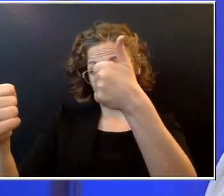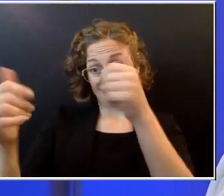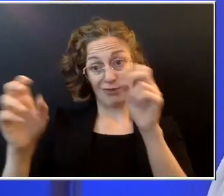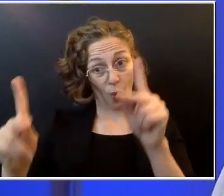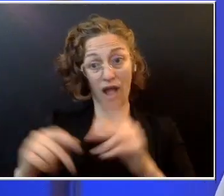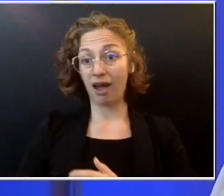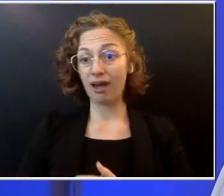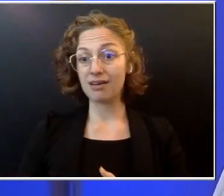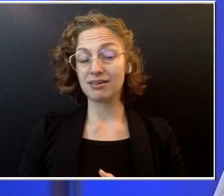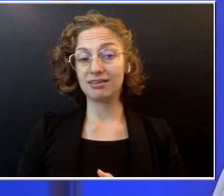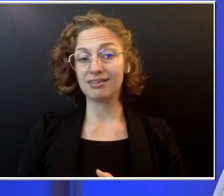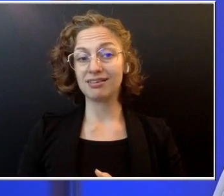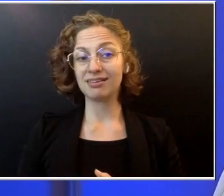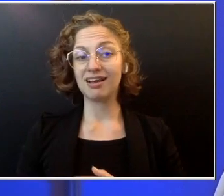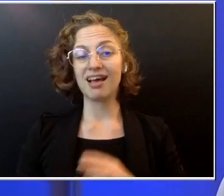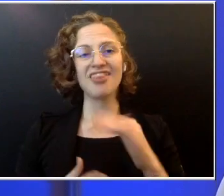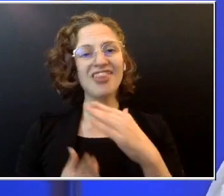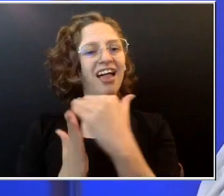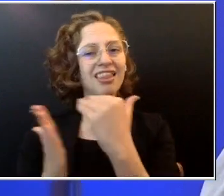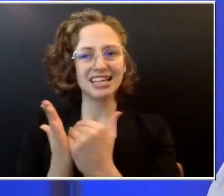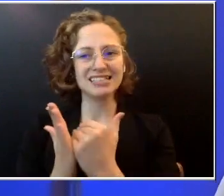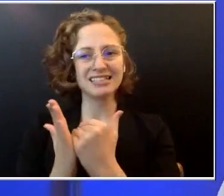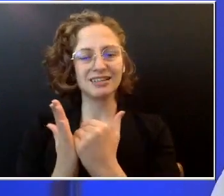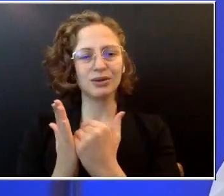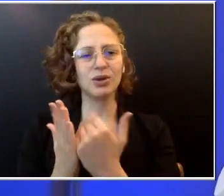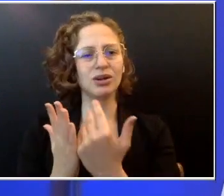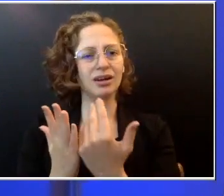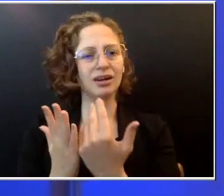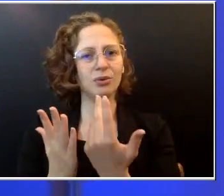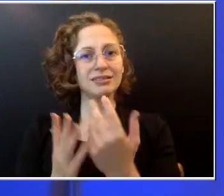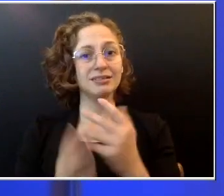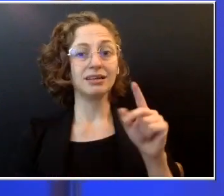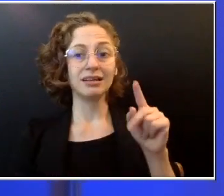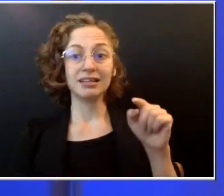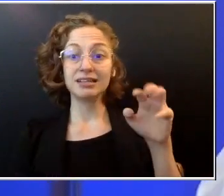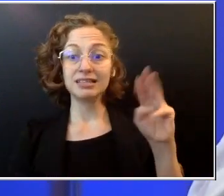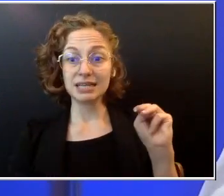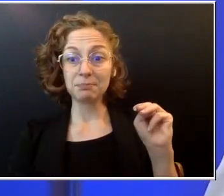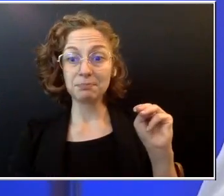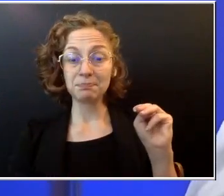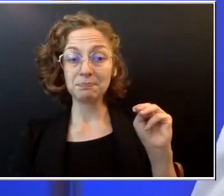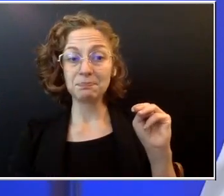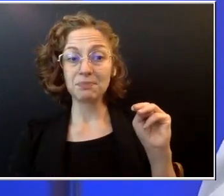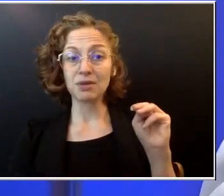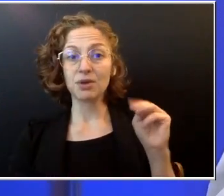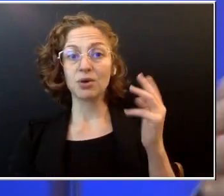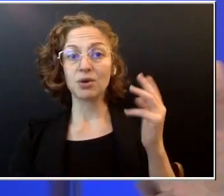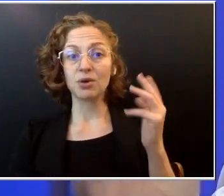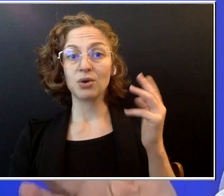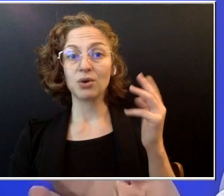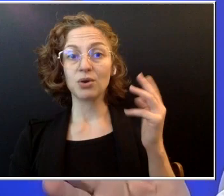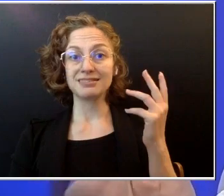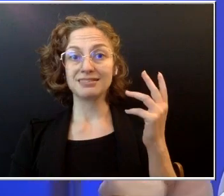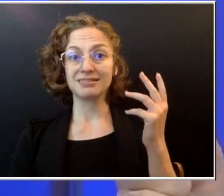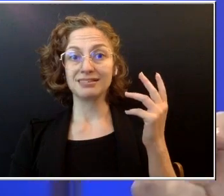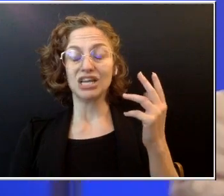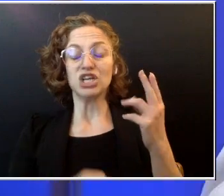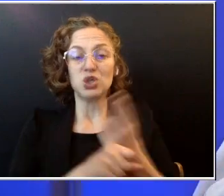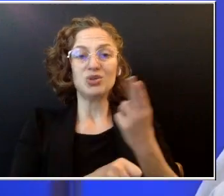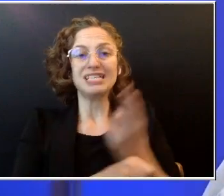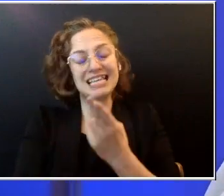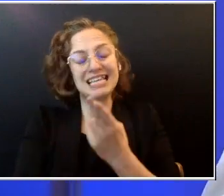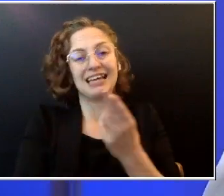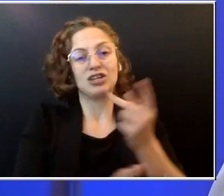was taking immunotherapy, chemotherapy treatment to live. He wasn't living just to take treatment,